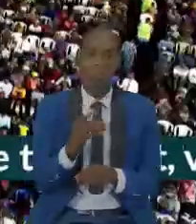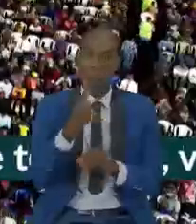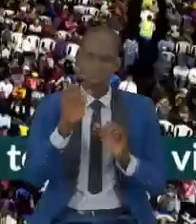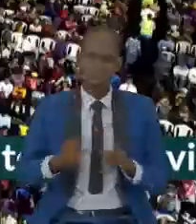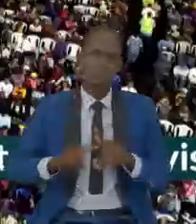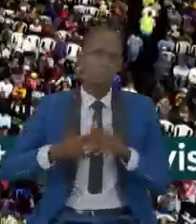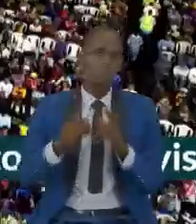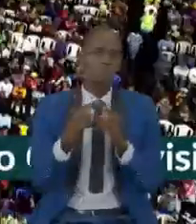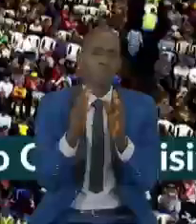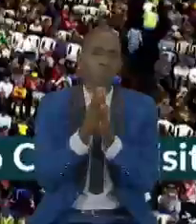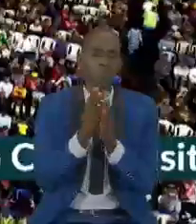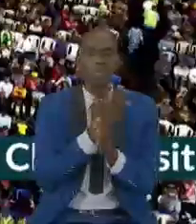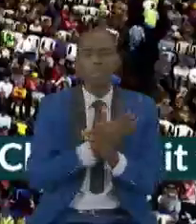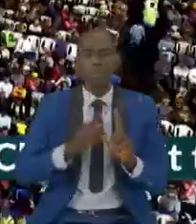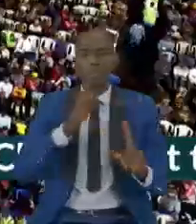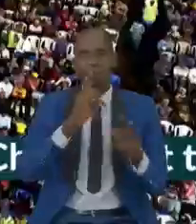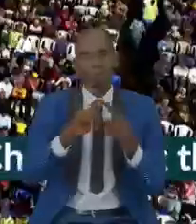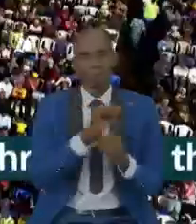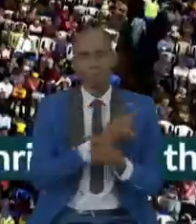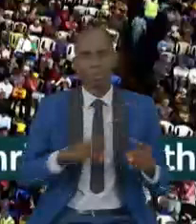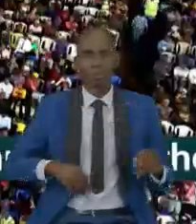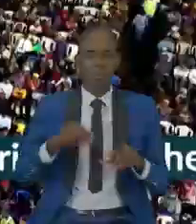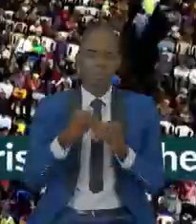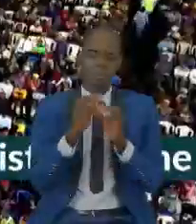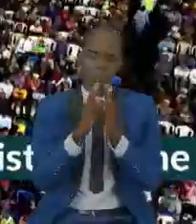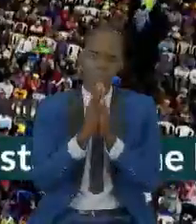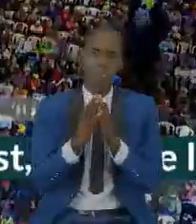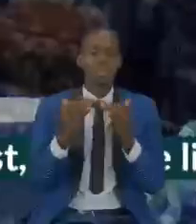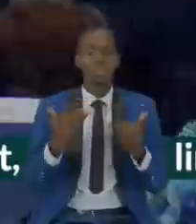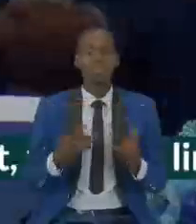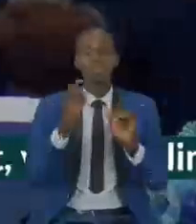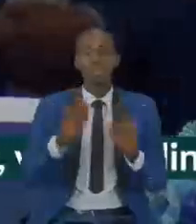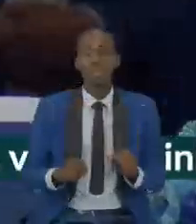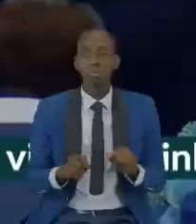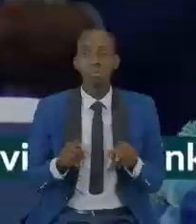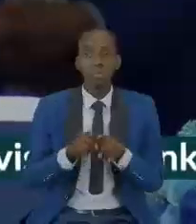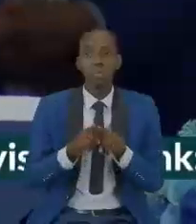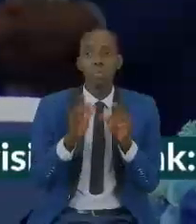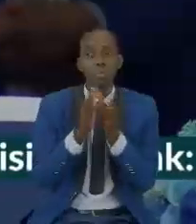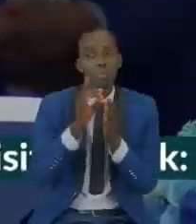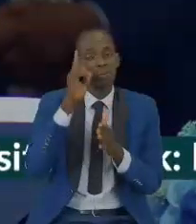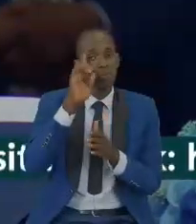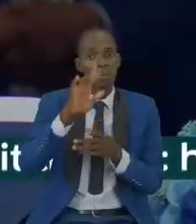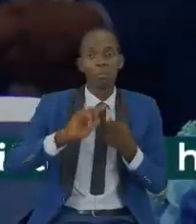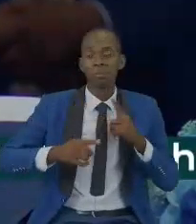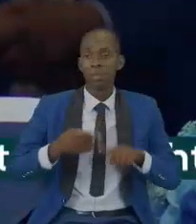tell us. Extreme right to the podium. Can I see your hand? Wave at me.